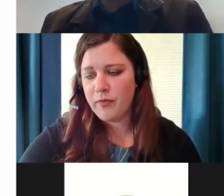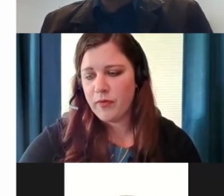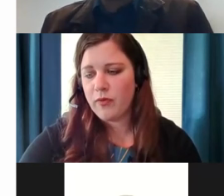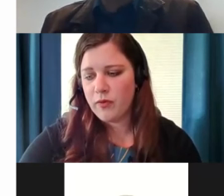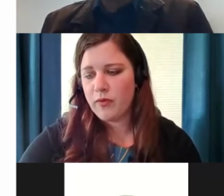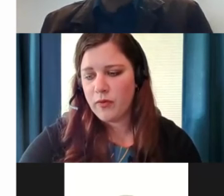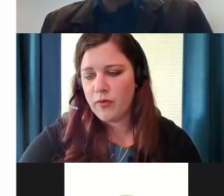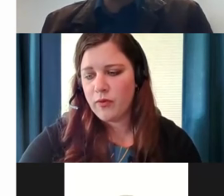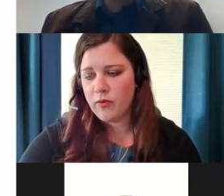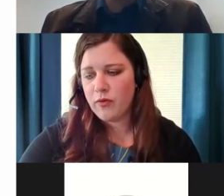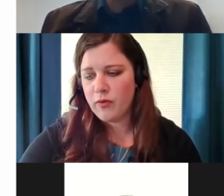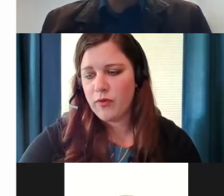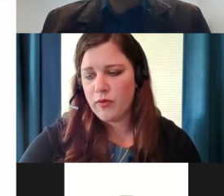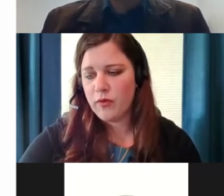department handled all that for us.